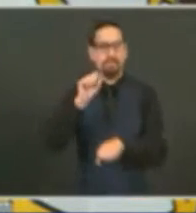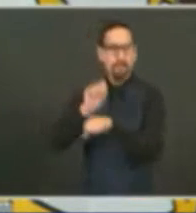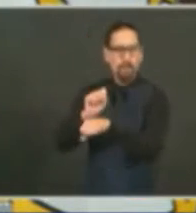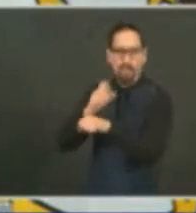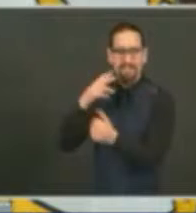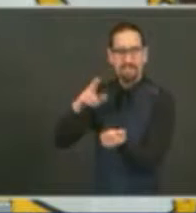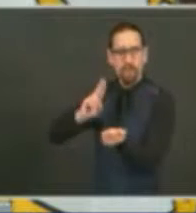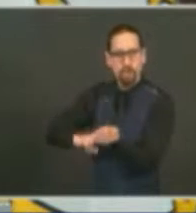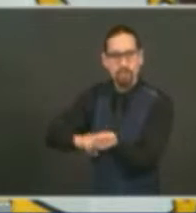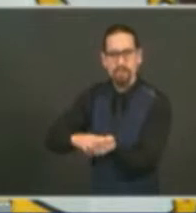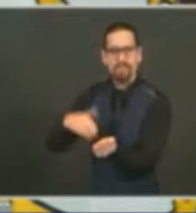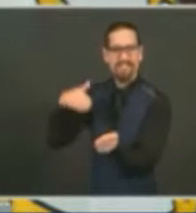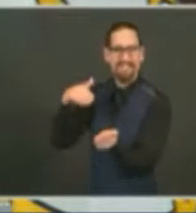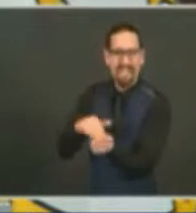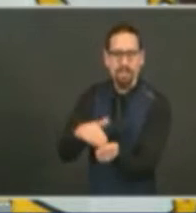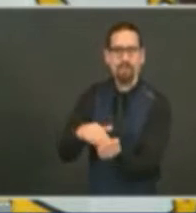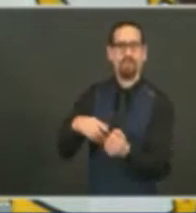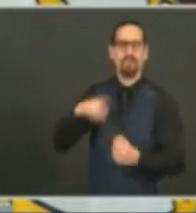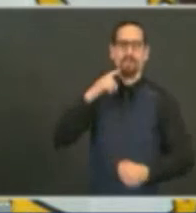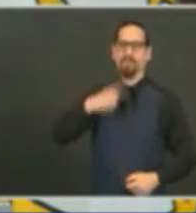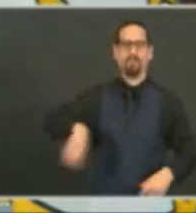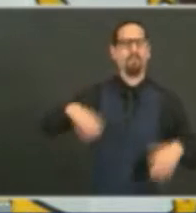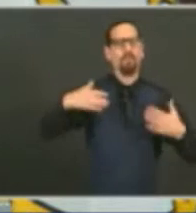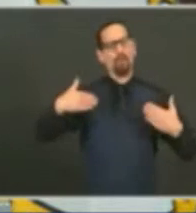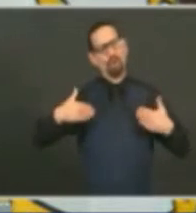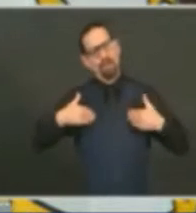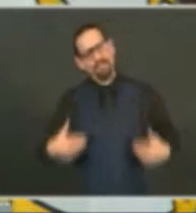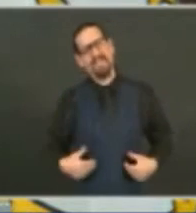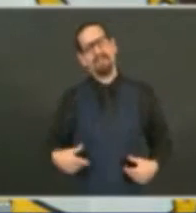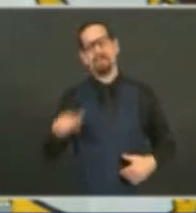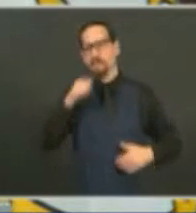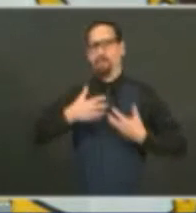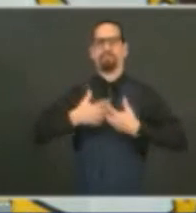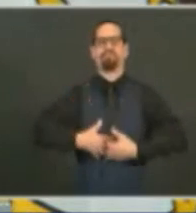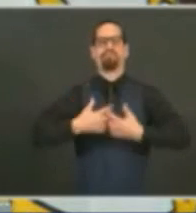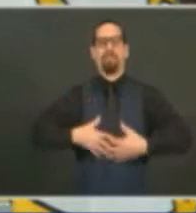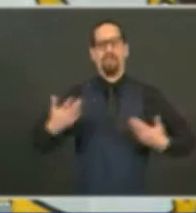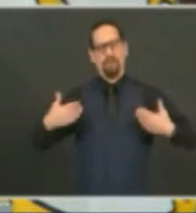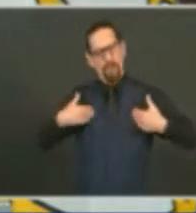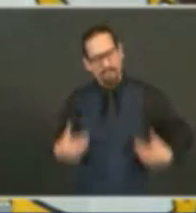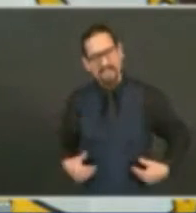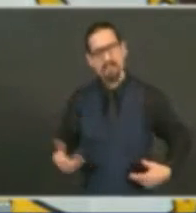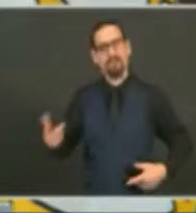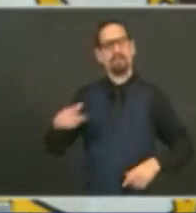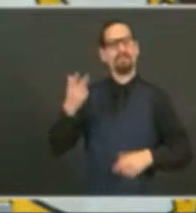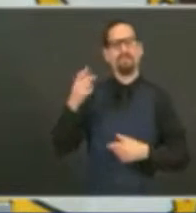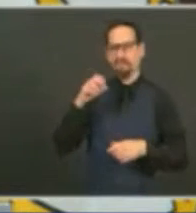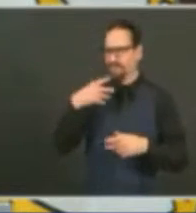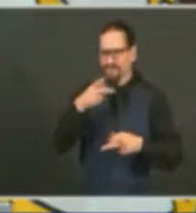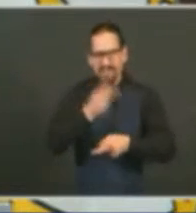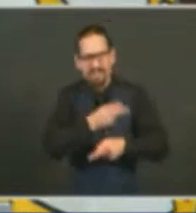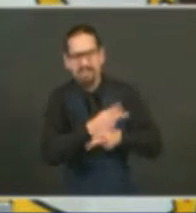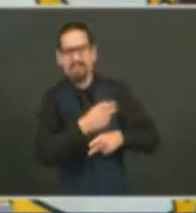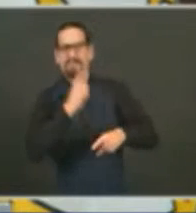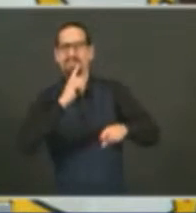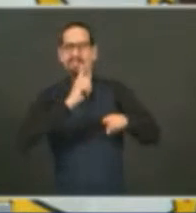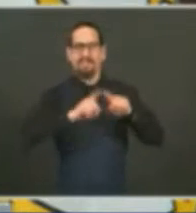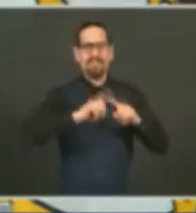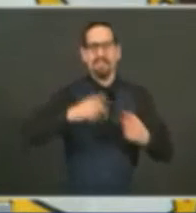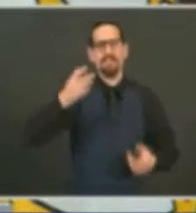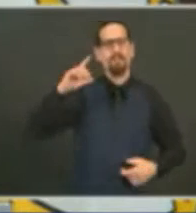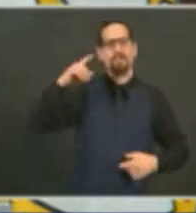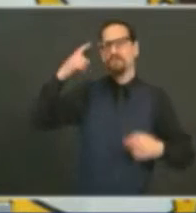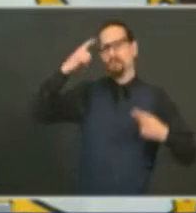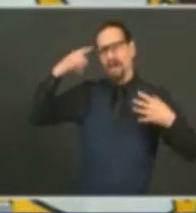Every nurse and doctor, physical therapist, mental health professional, certified nurse assistant, these are